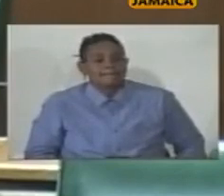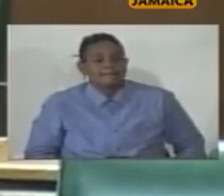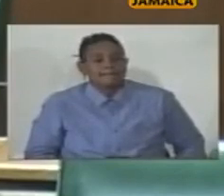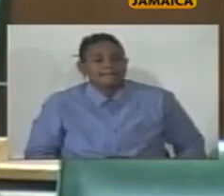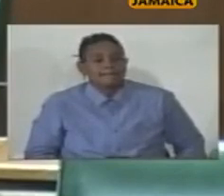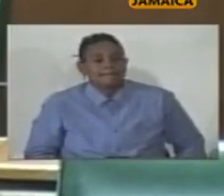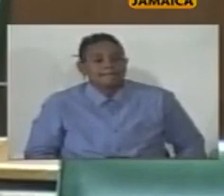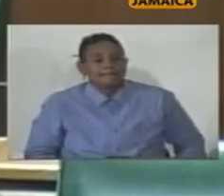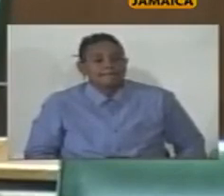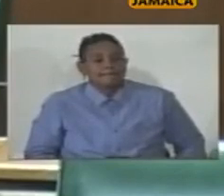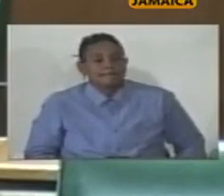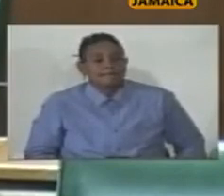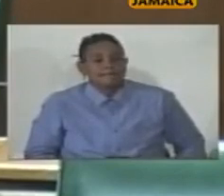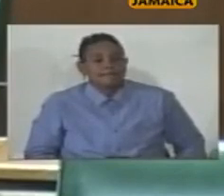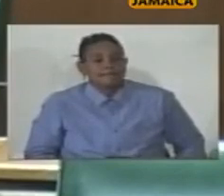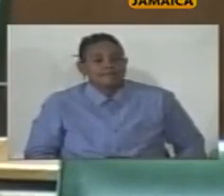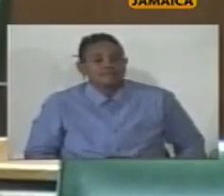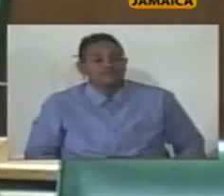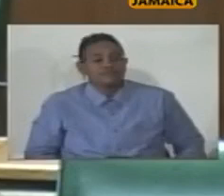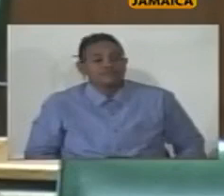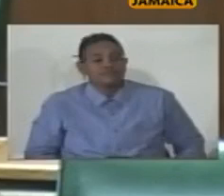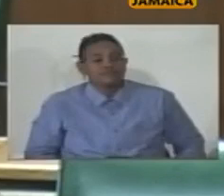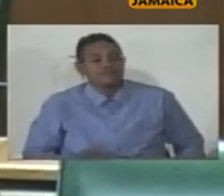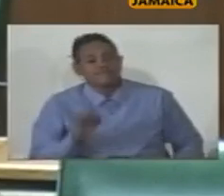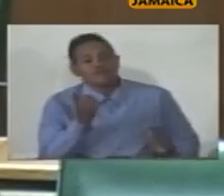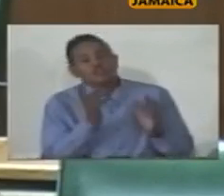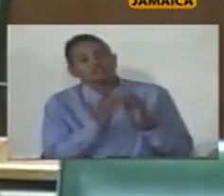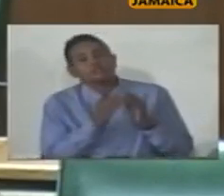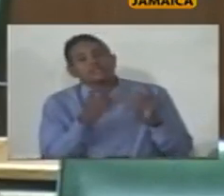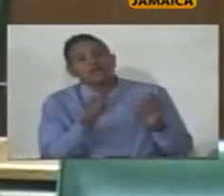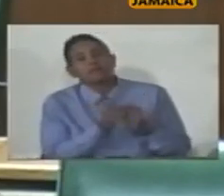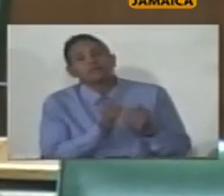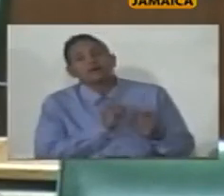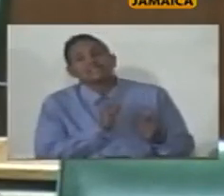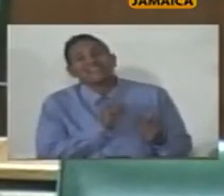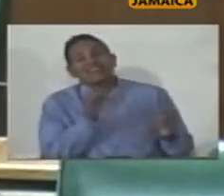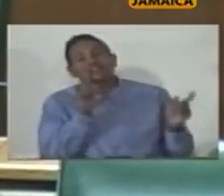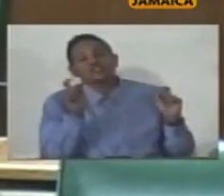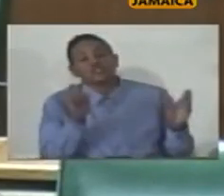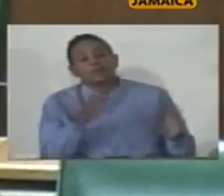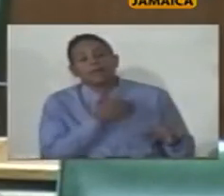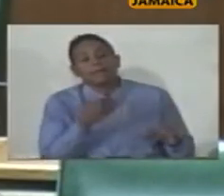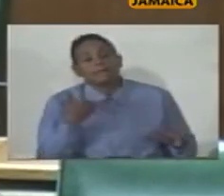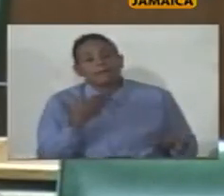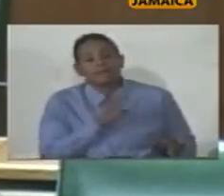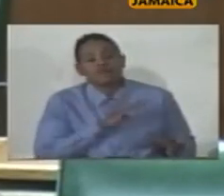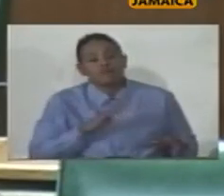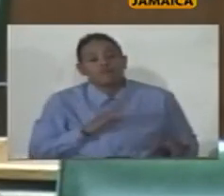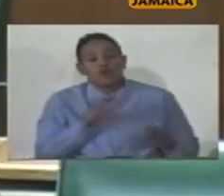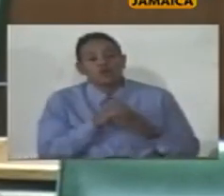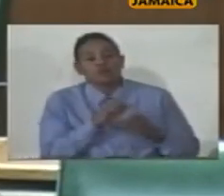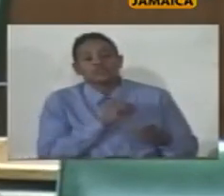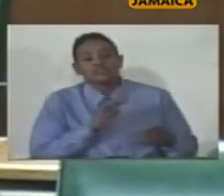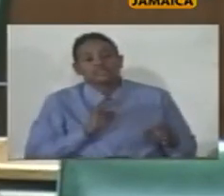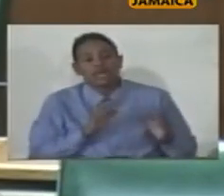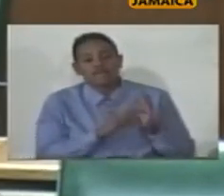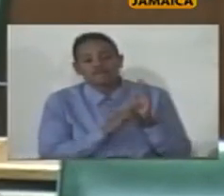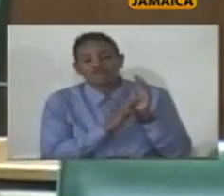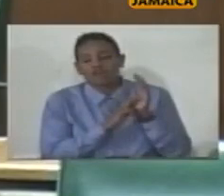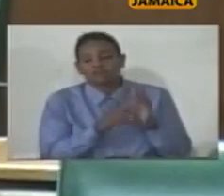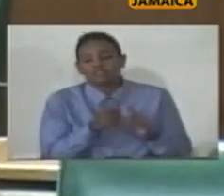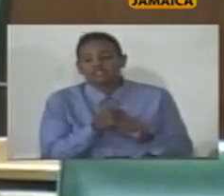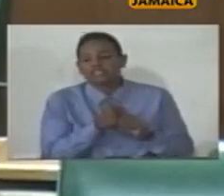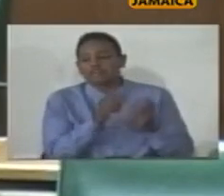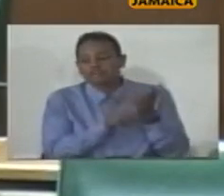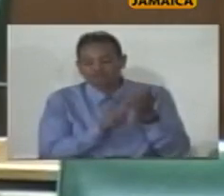meeting was held with myself as chairman and members of the board, which included staff representatives, the registrar